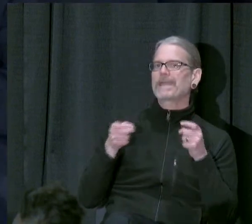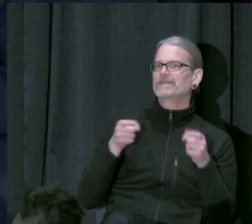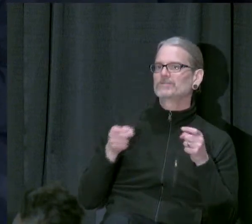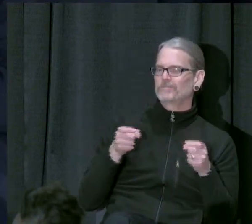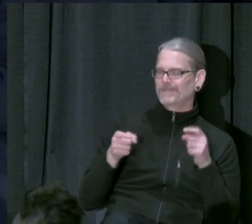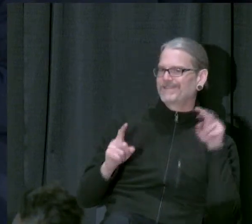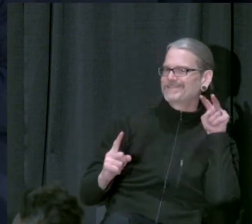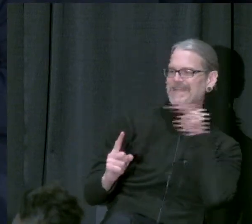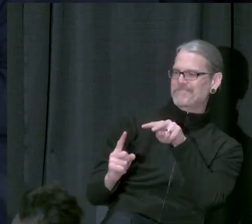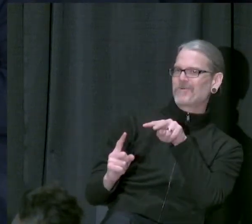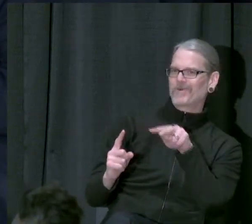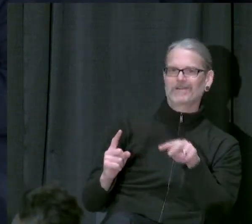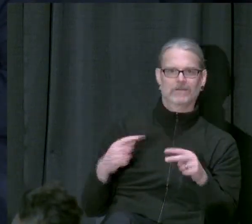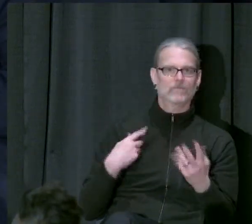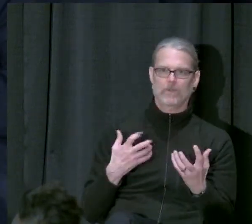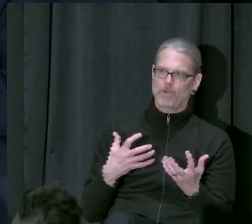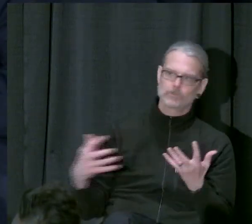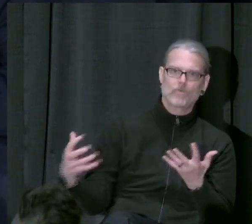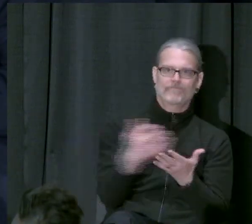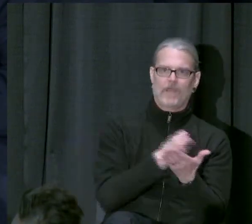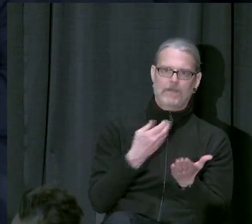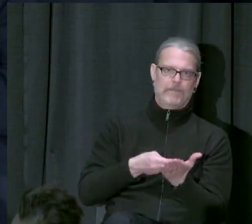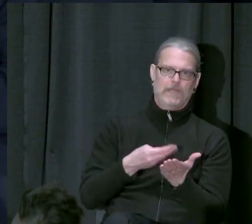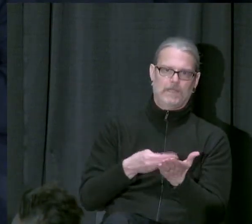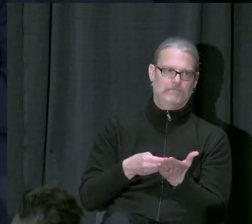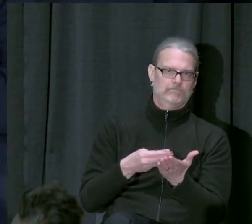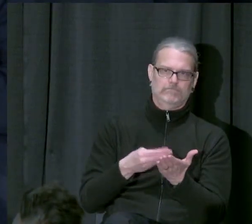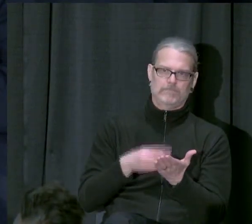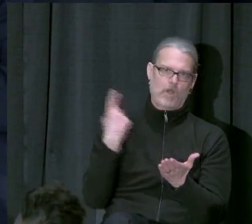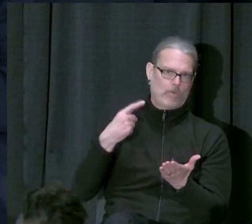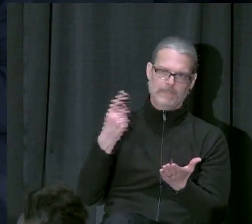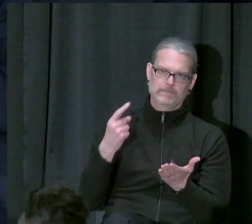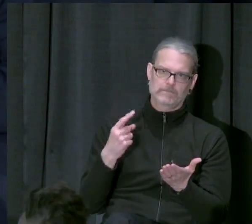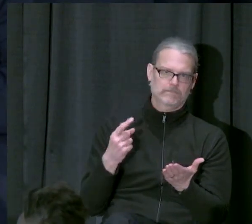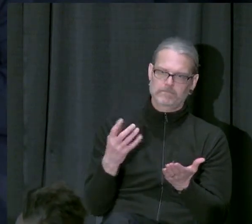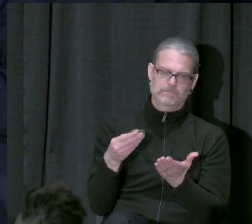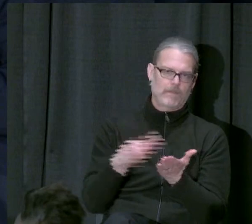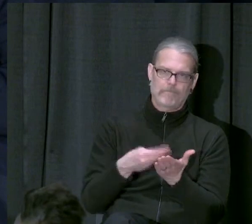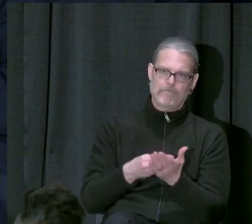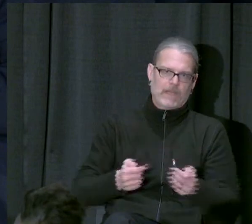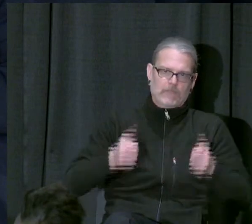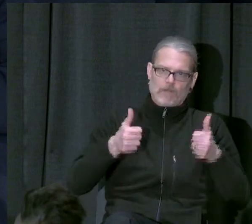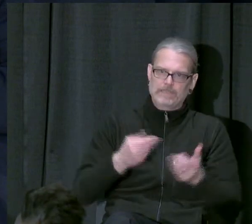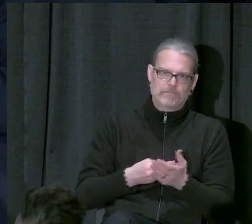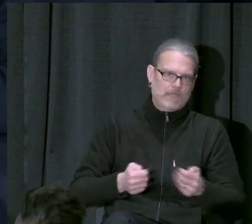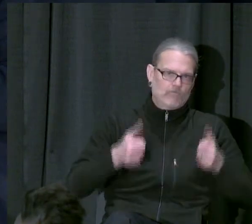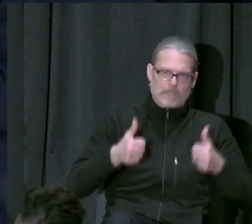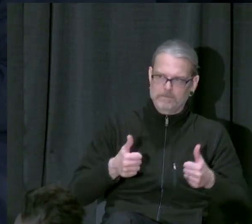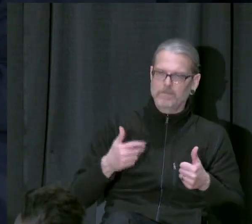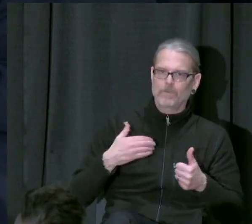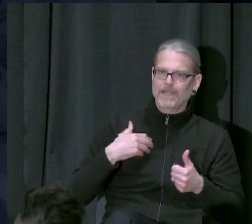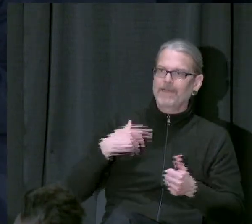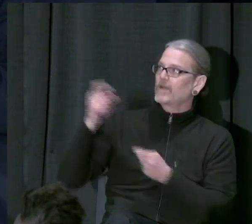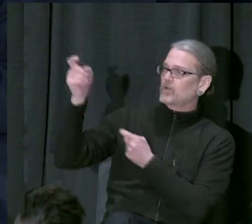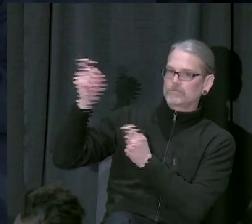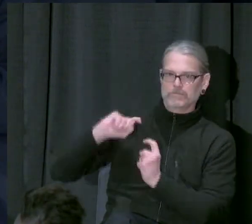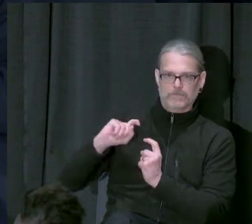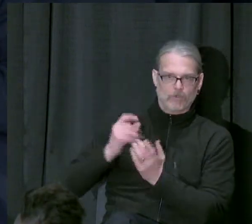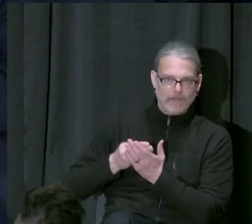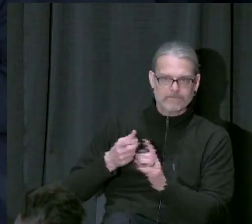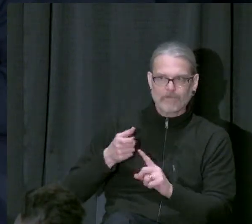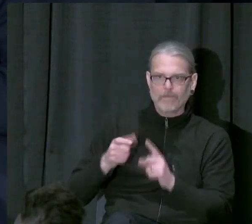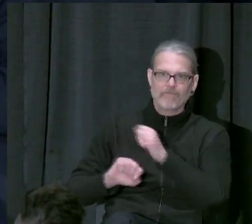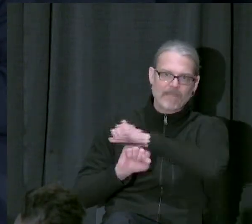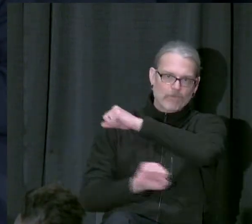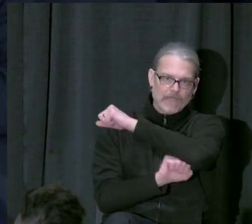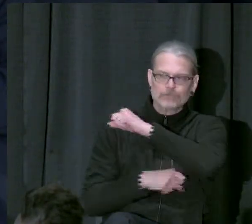always fundraising. Any nonprofit is always focused on that. And so we get grants from corporations, foundations, we get